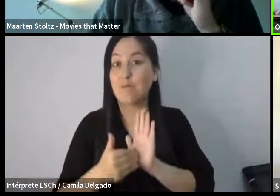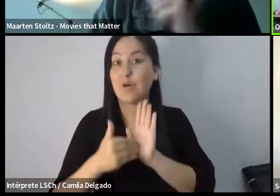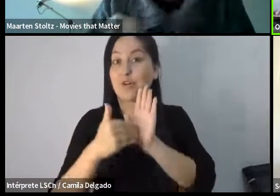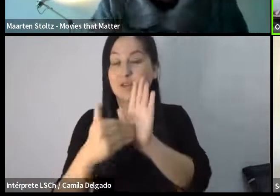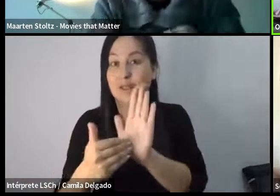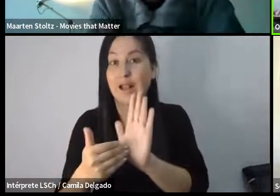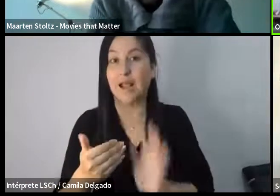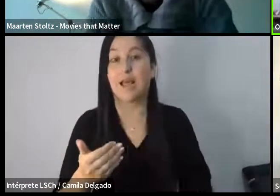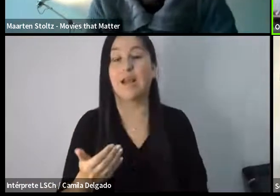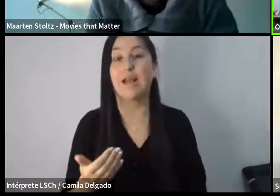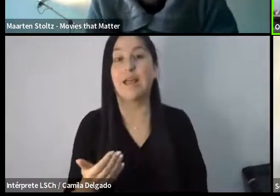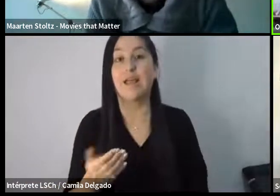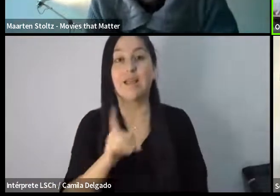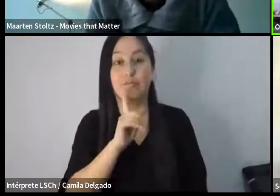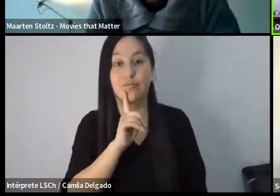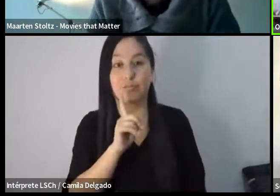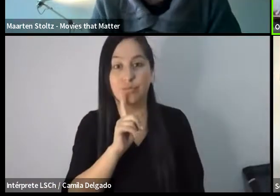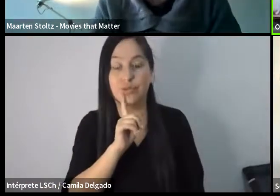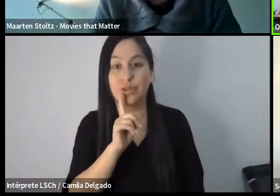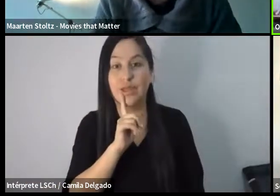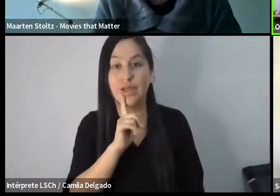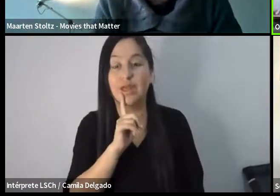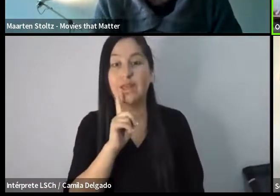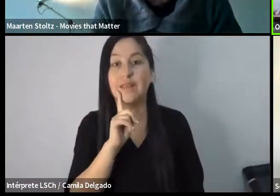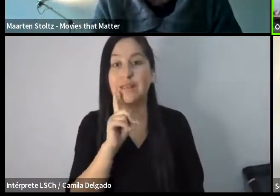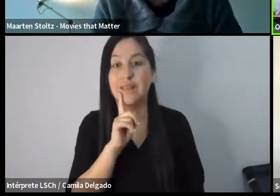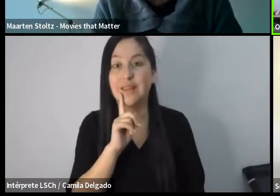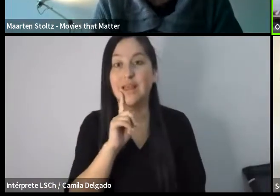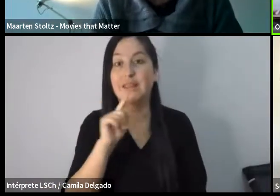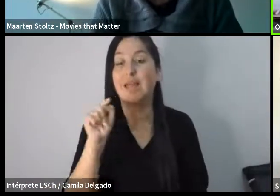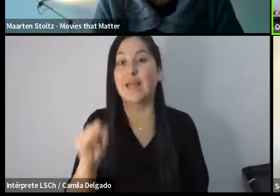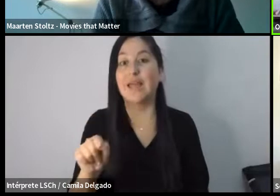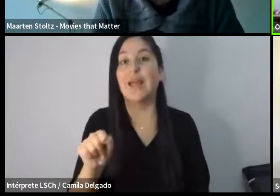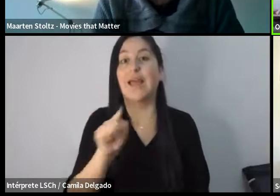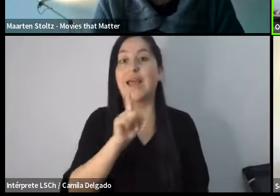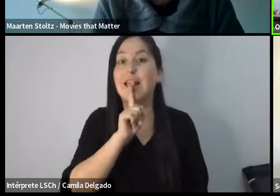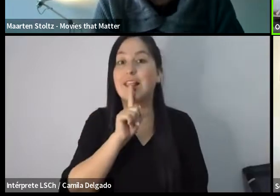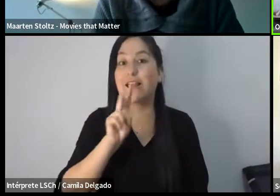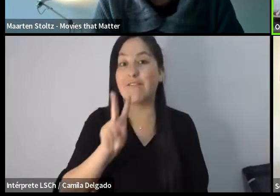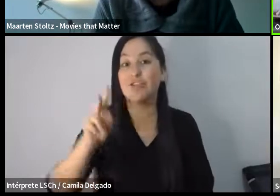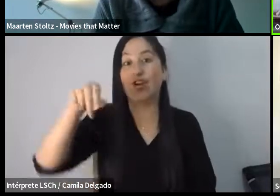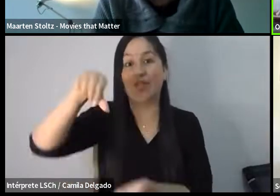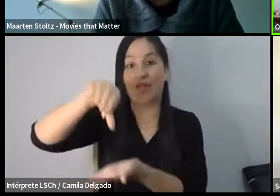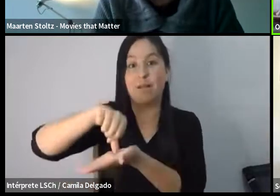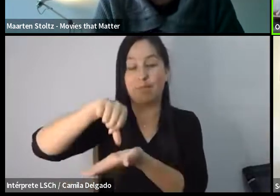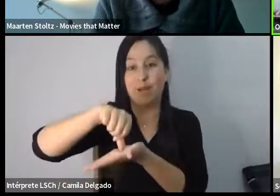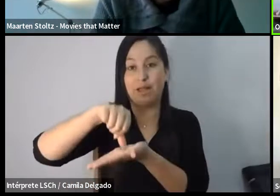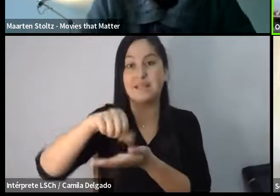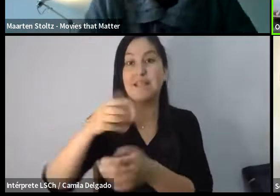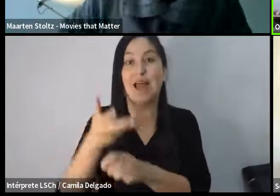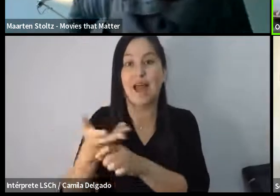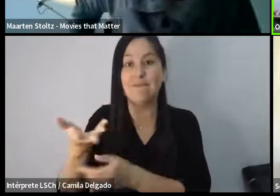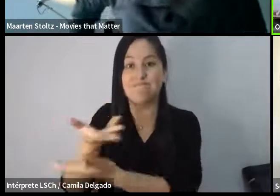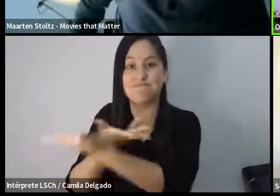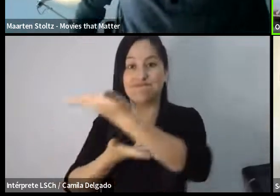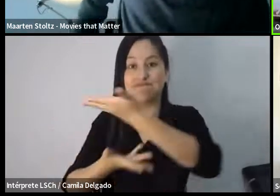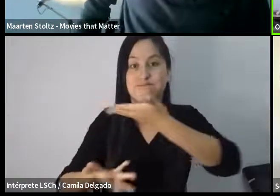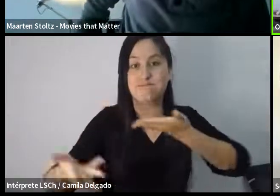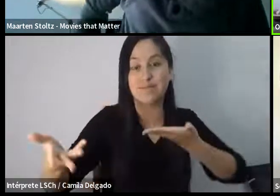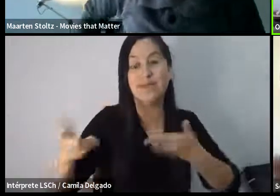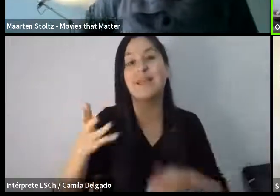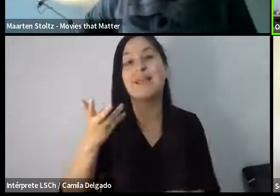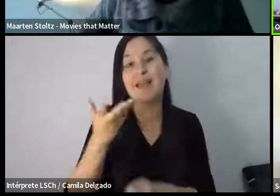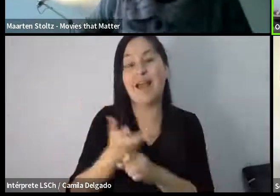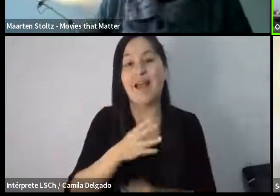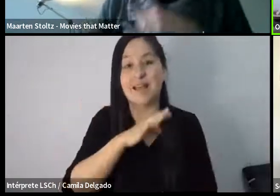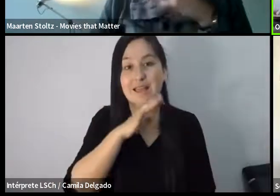television. So there is a certain relationship there, but maybe we could work a little bit more to elaborate